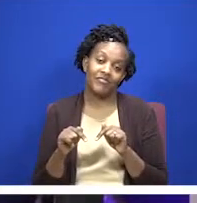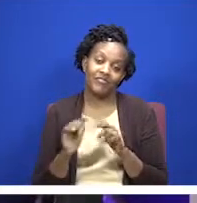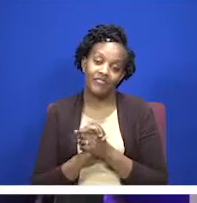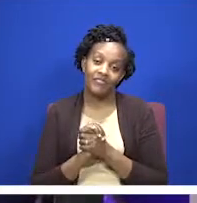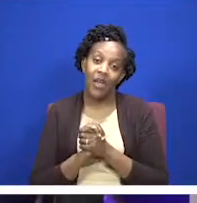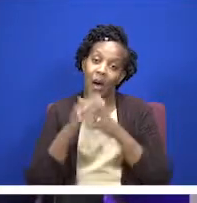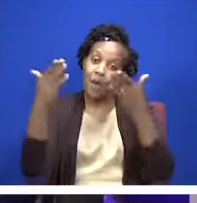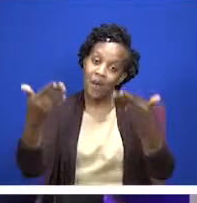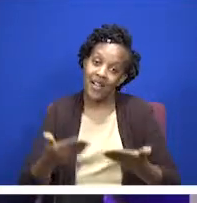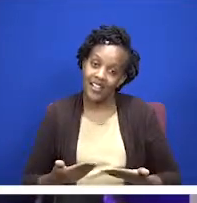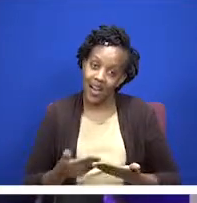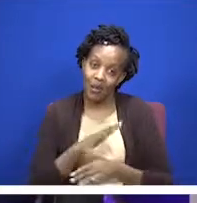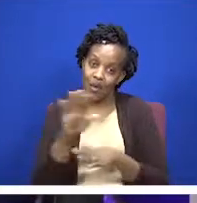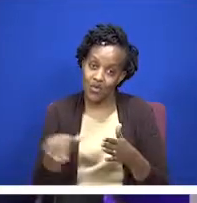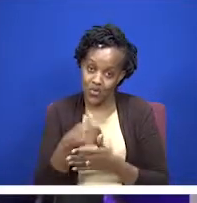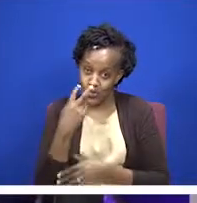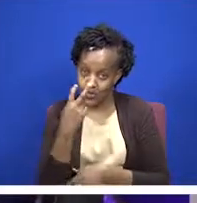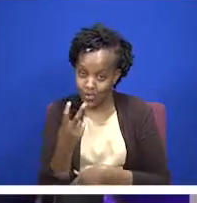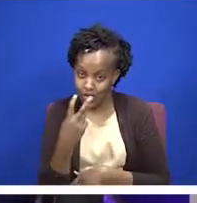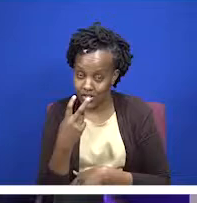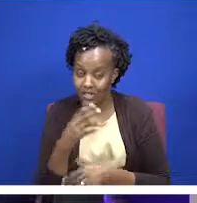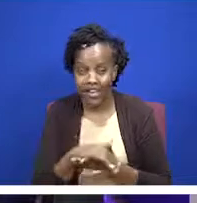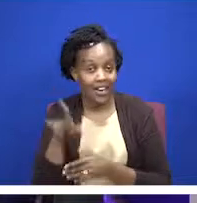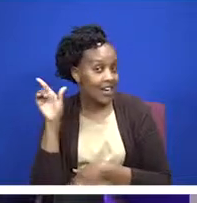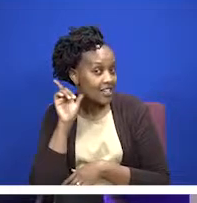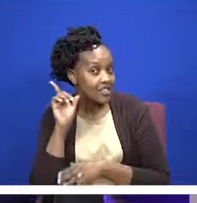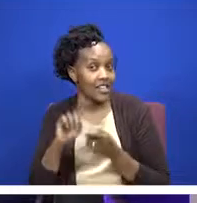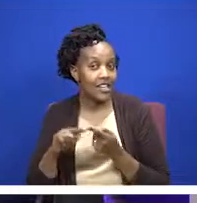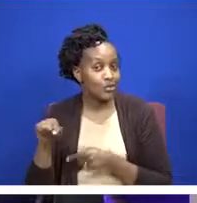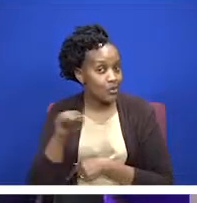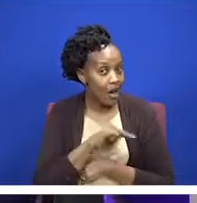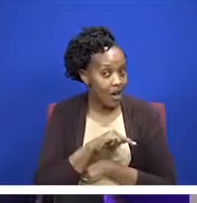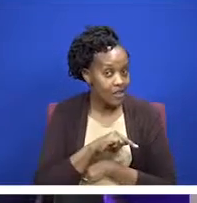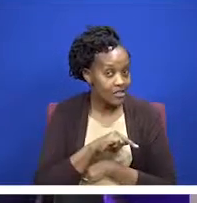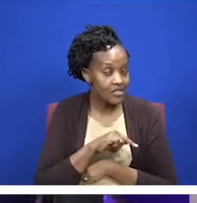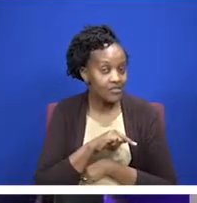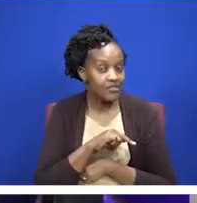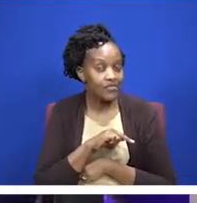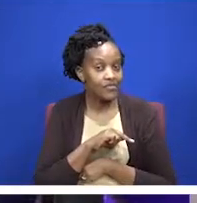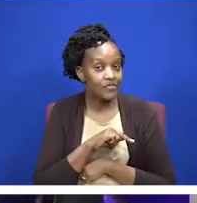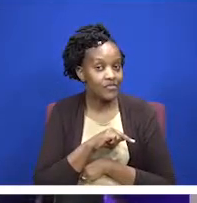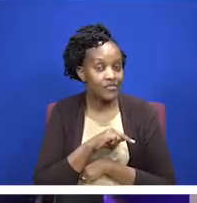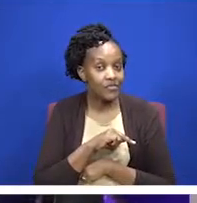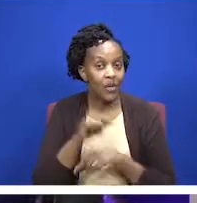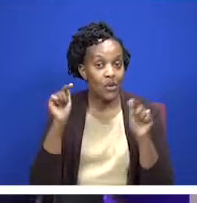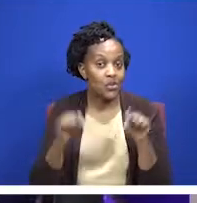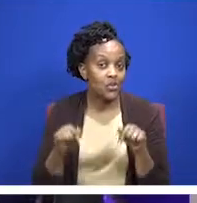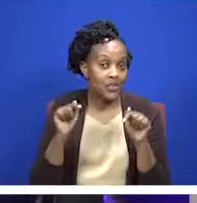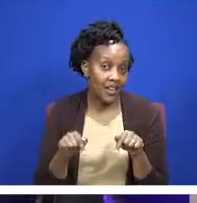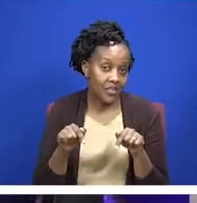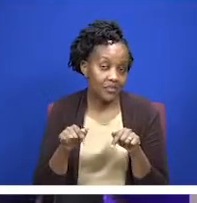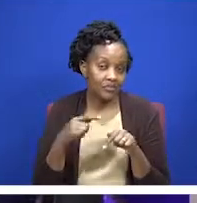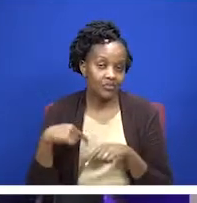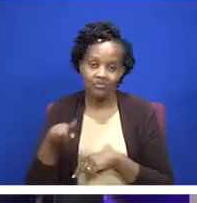Welcome everyone who is watching and everyone who is listening to us from any media. Today, we are